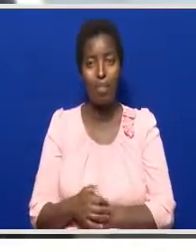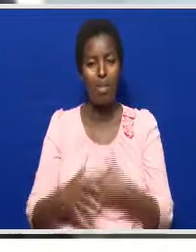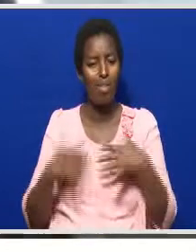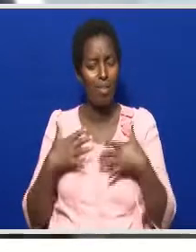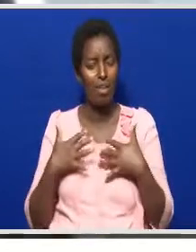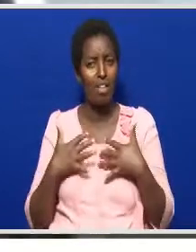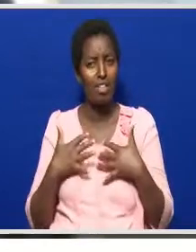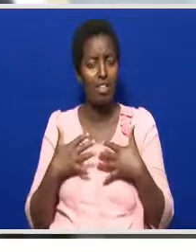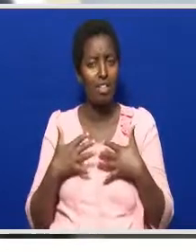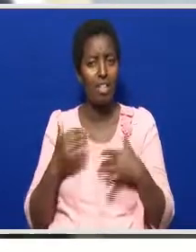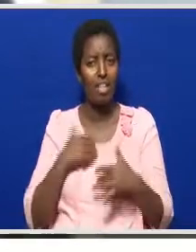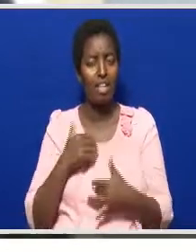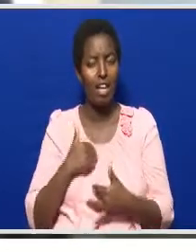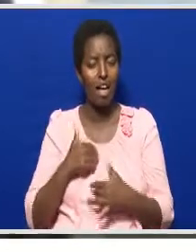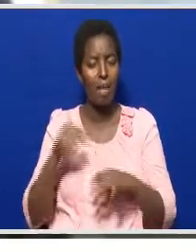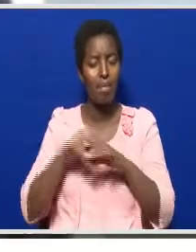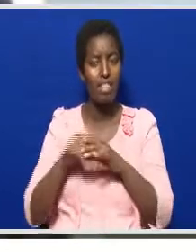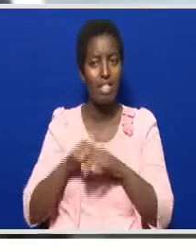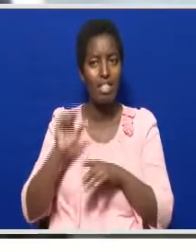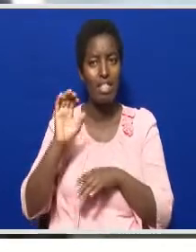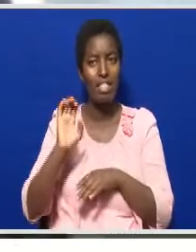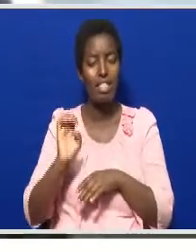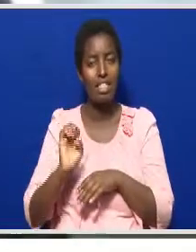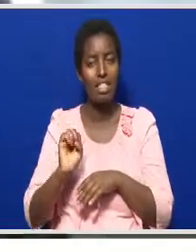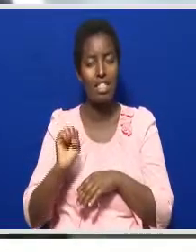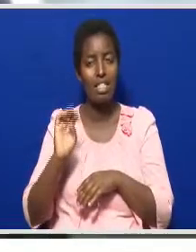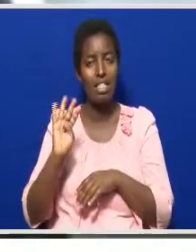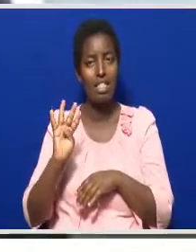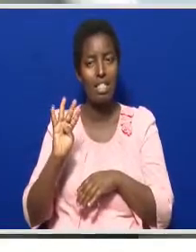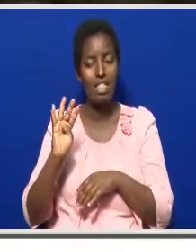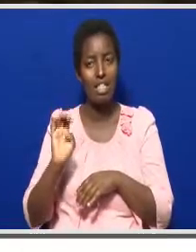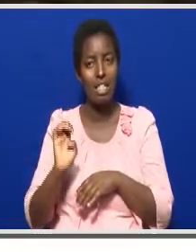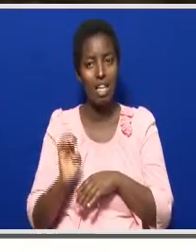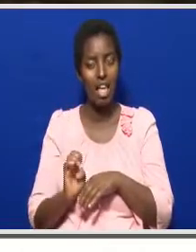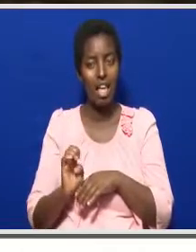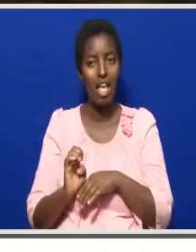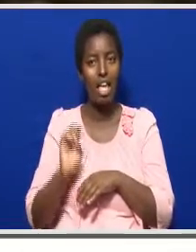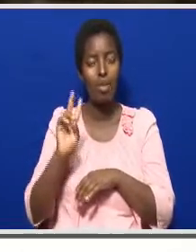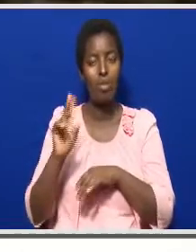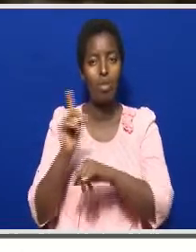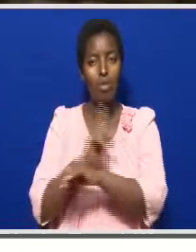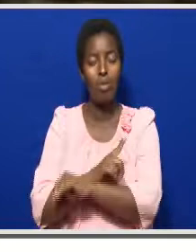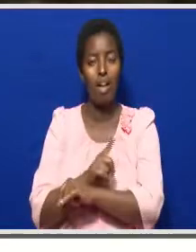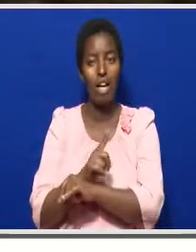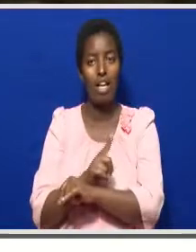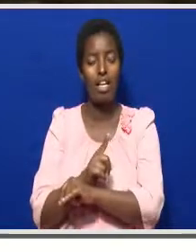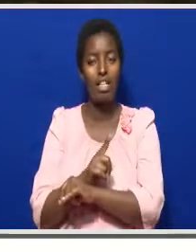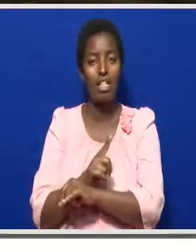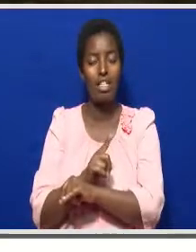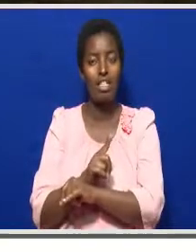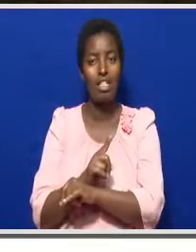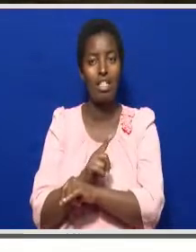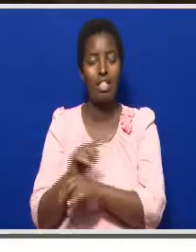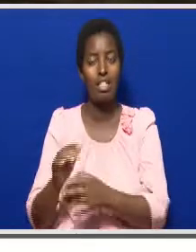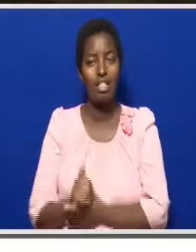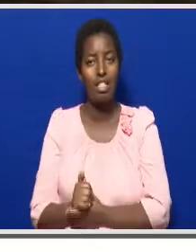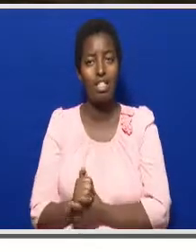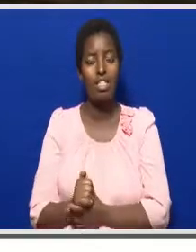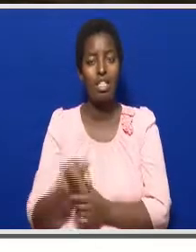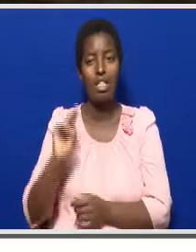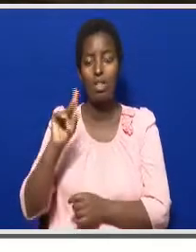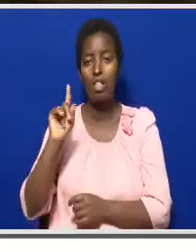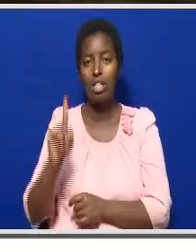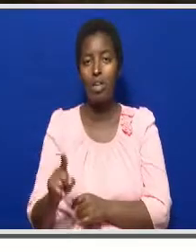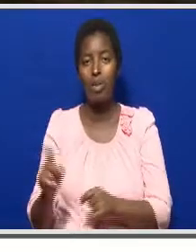amazed. They've been in the sea for the last 3 weeks, 21 days. They've been surviving on salt water. They